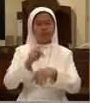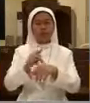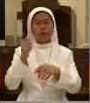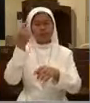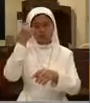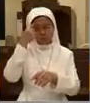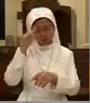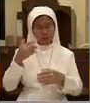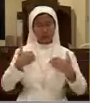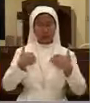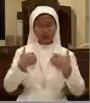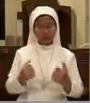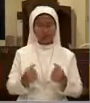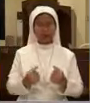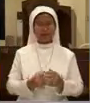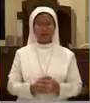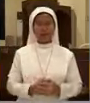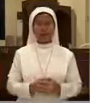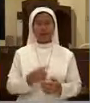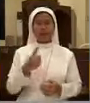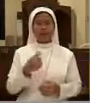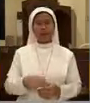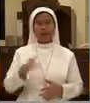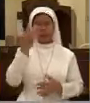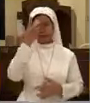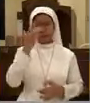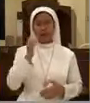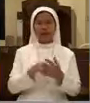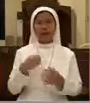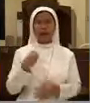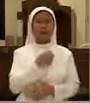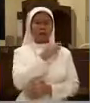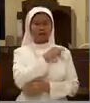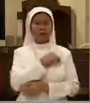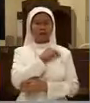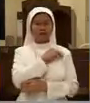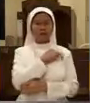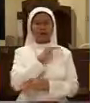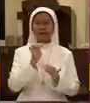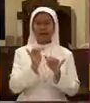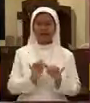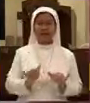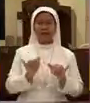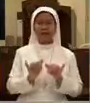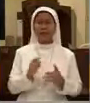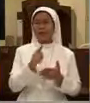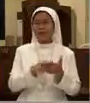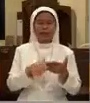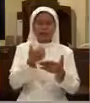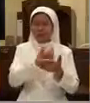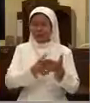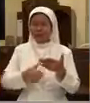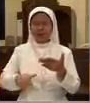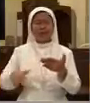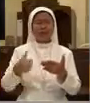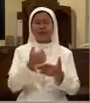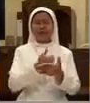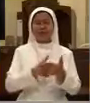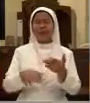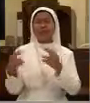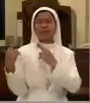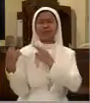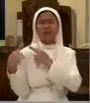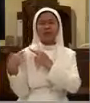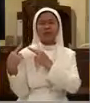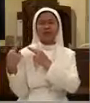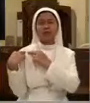And that must be part of our mission and our pastoral life. Whatever authority we